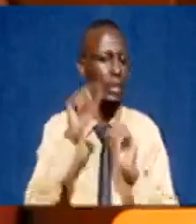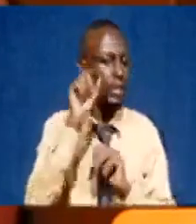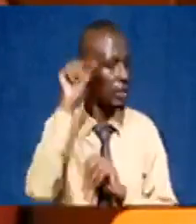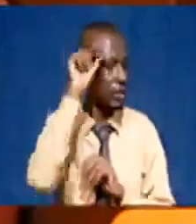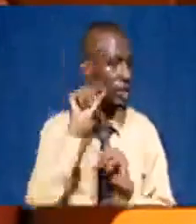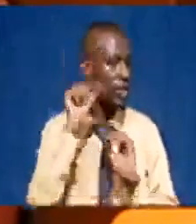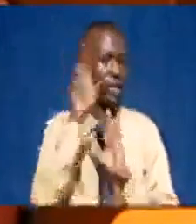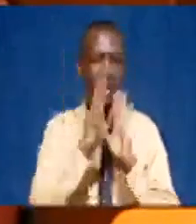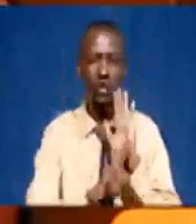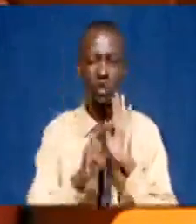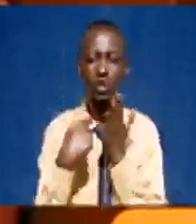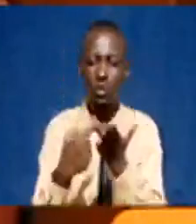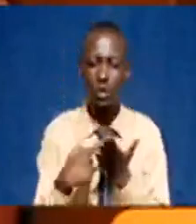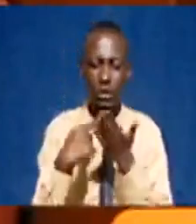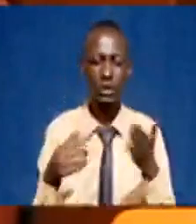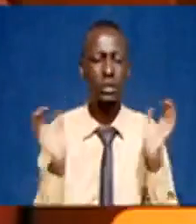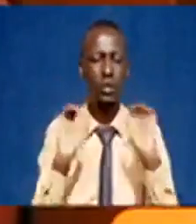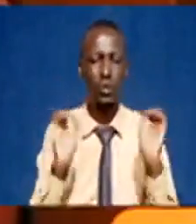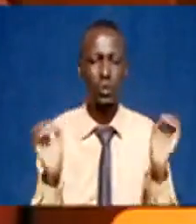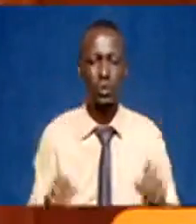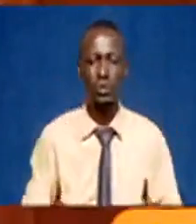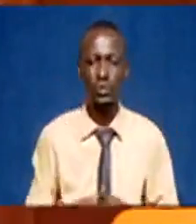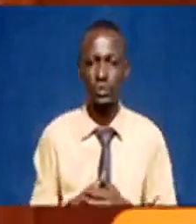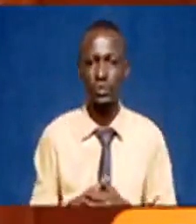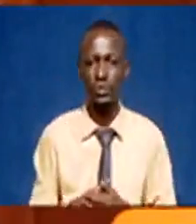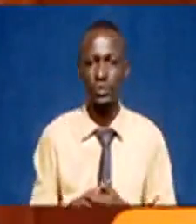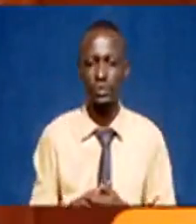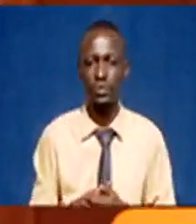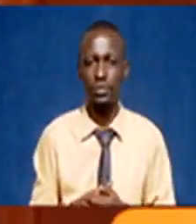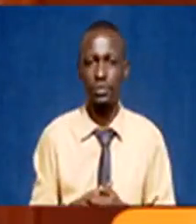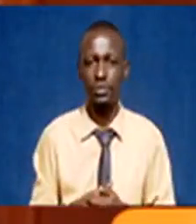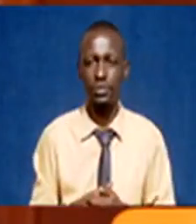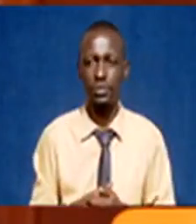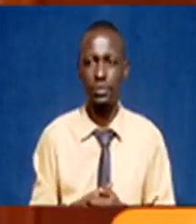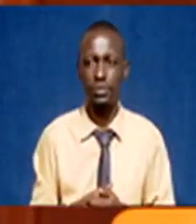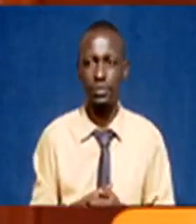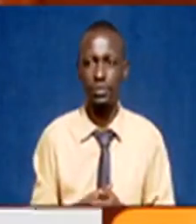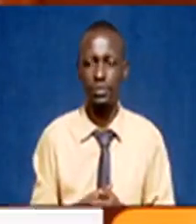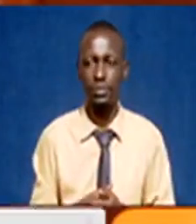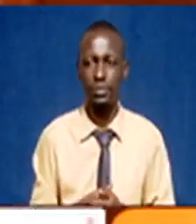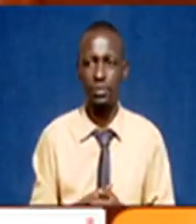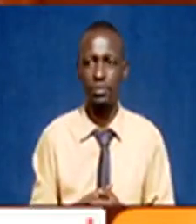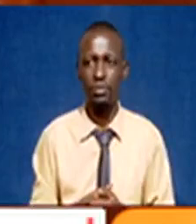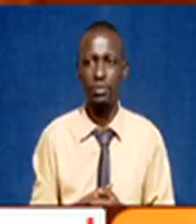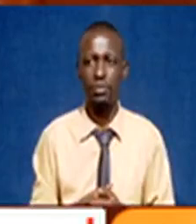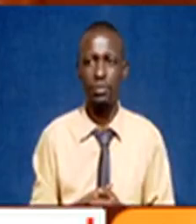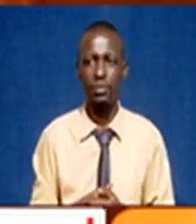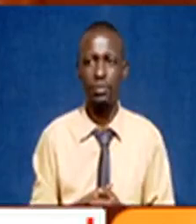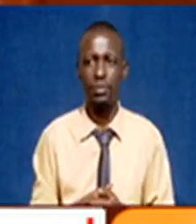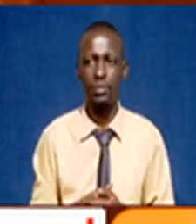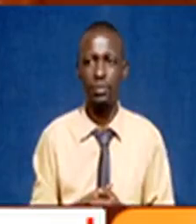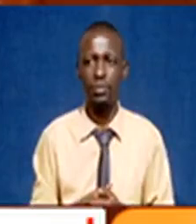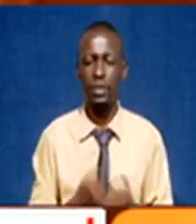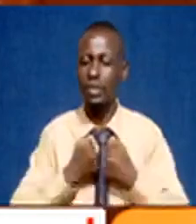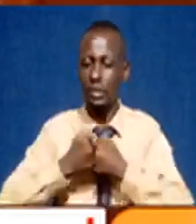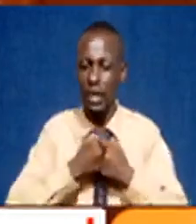to discuss it. They should go and then we come back. What is your point of order, Senator? The burden of achieving the